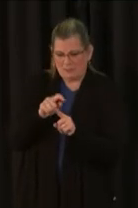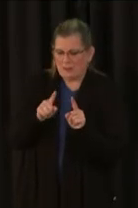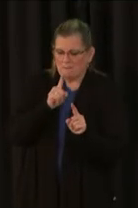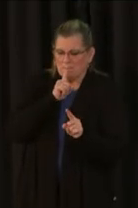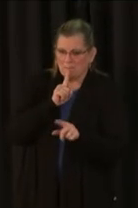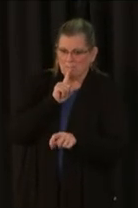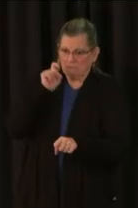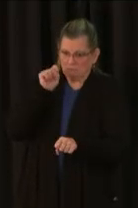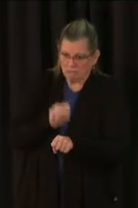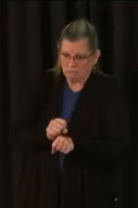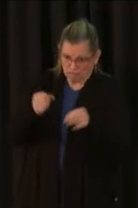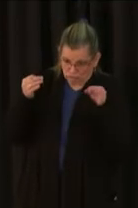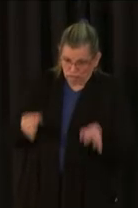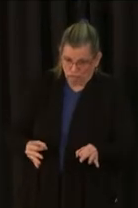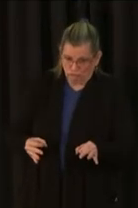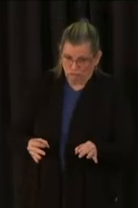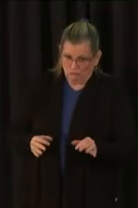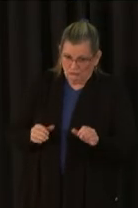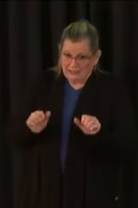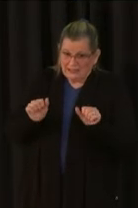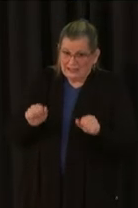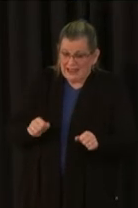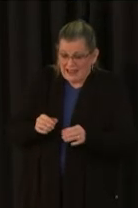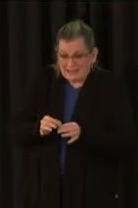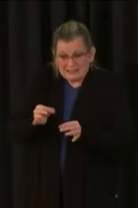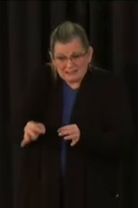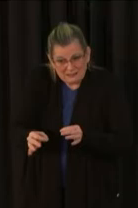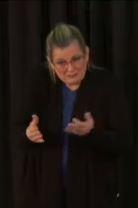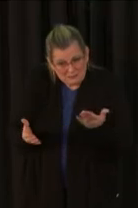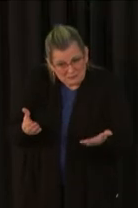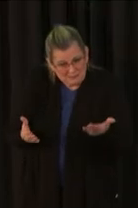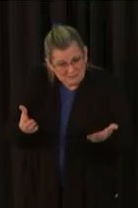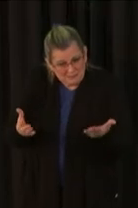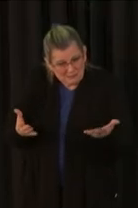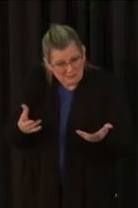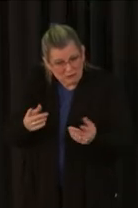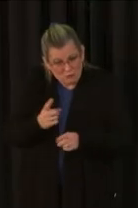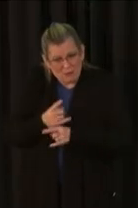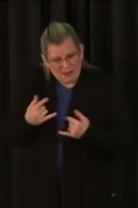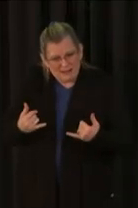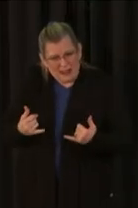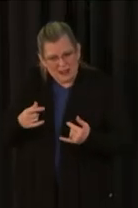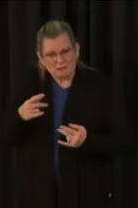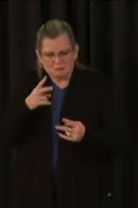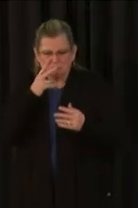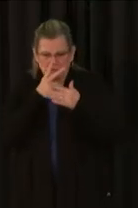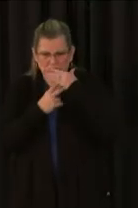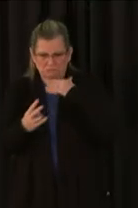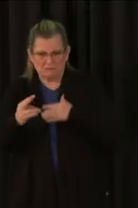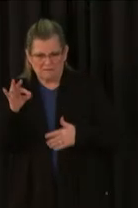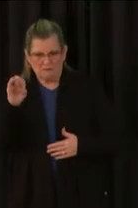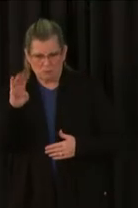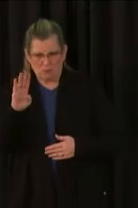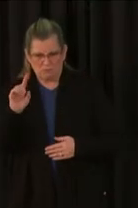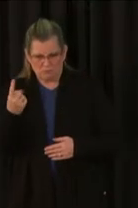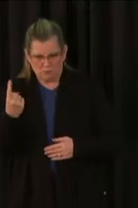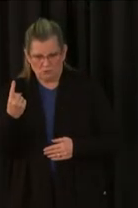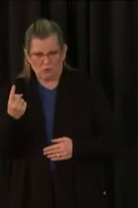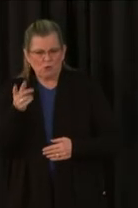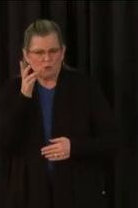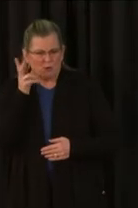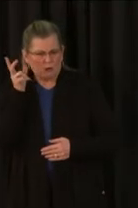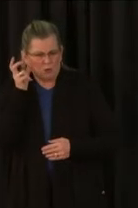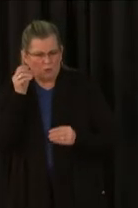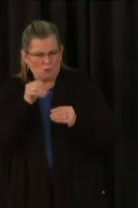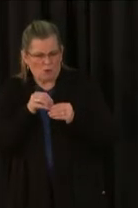and that date is subject to change. But as of now, it is February 1st. So you will be hearing more